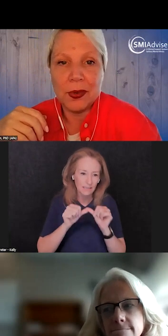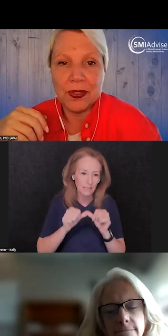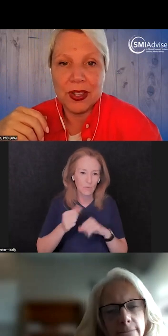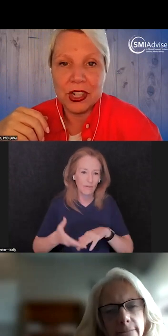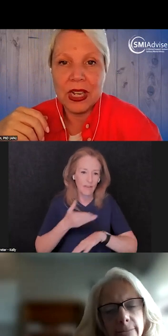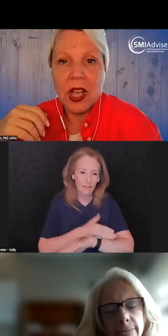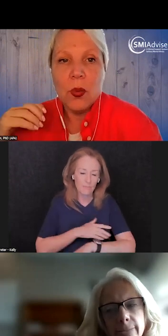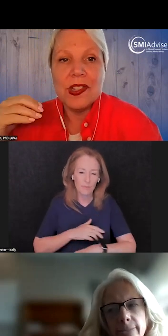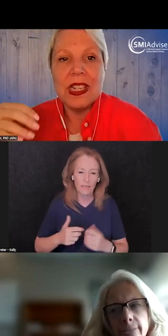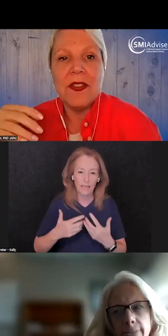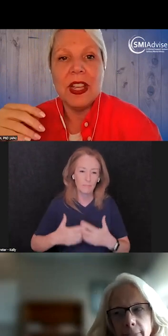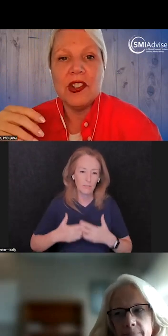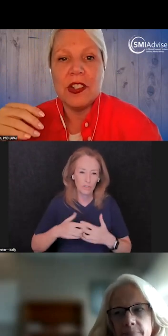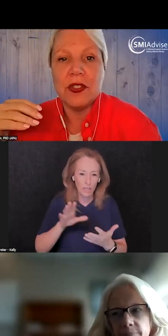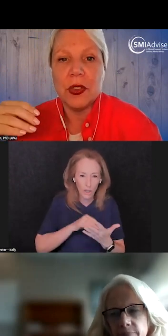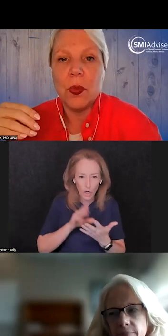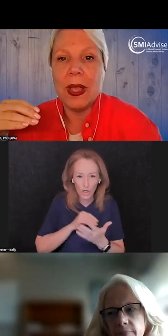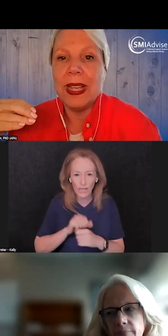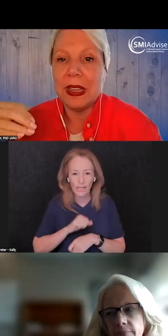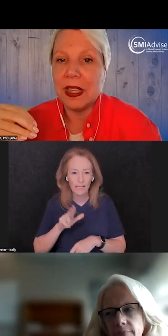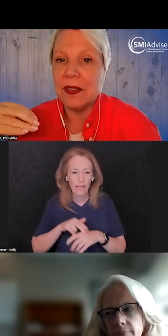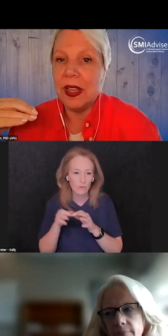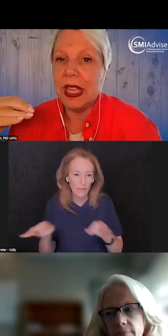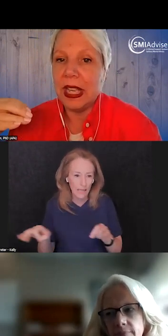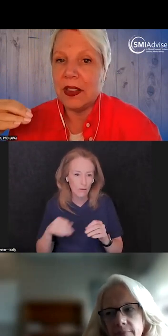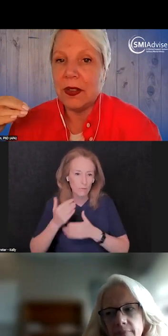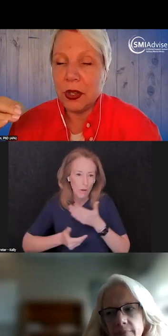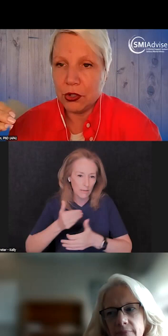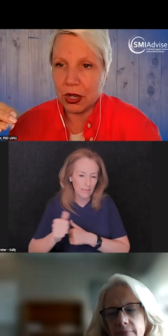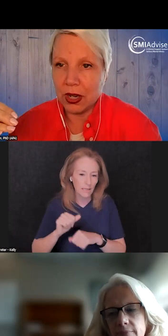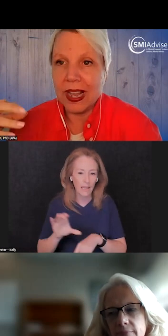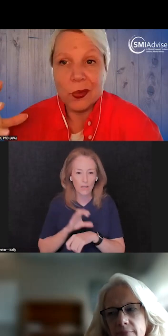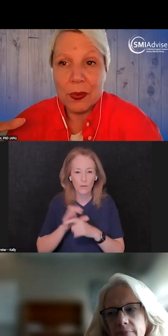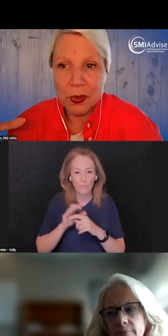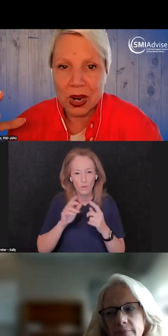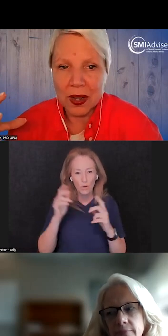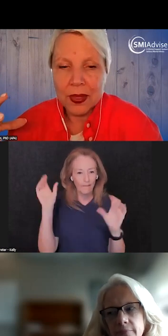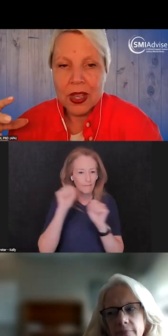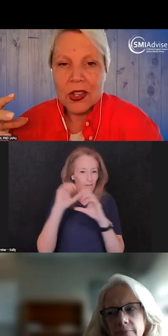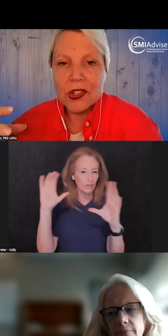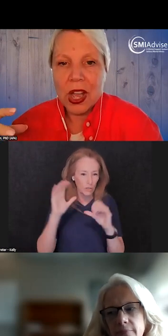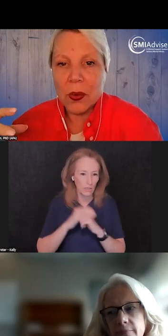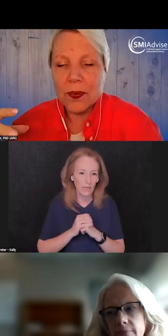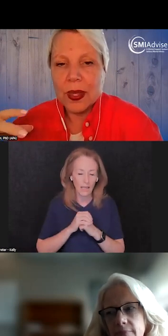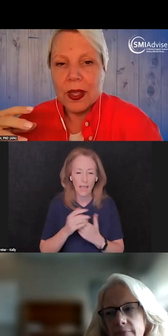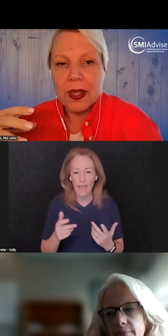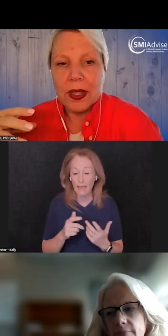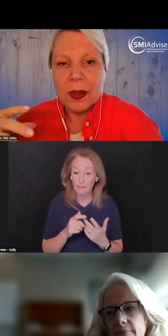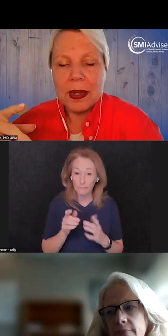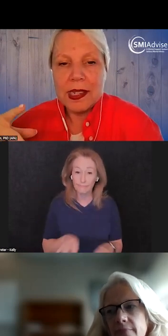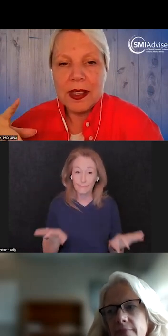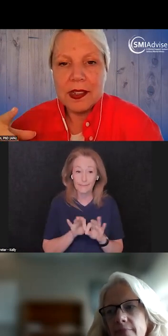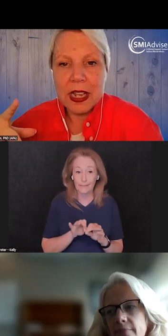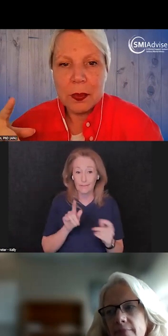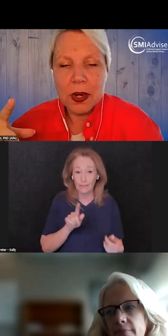and computer vision, with significant changes for the way we live in the future and the way we work. So